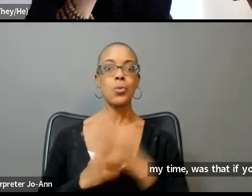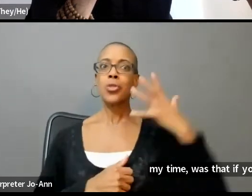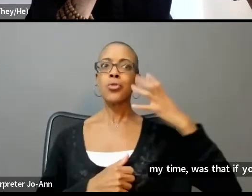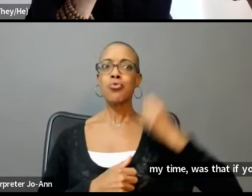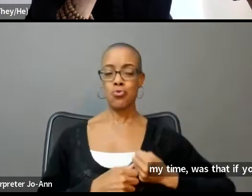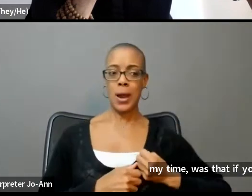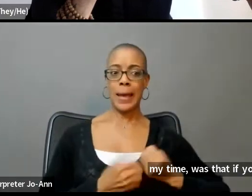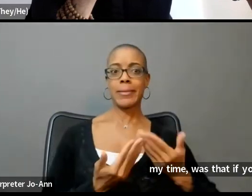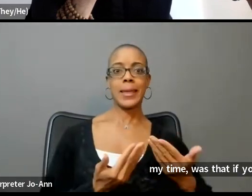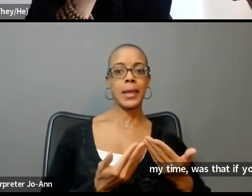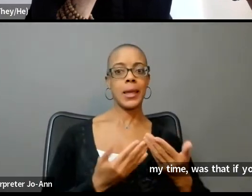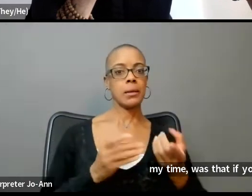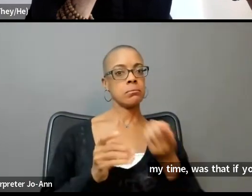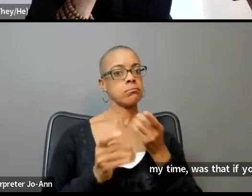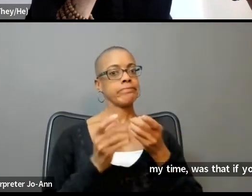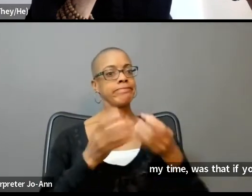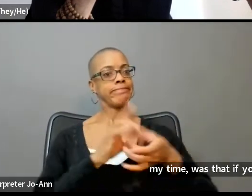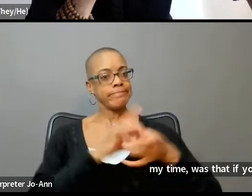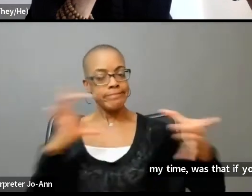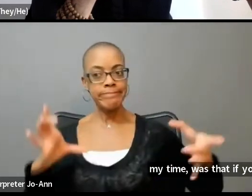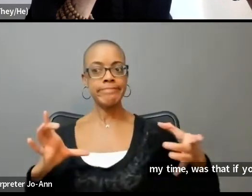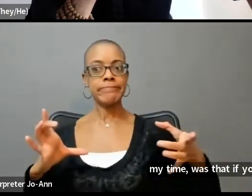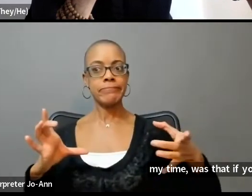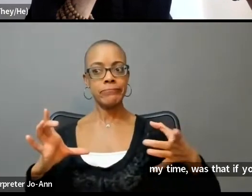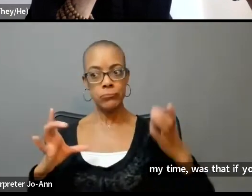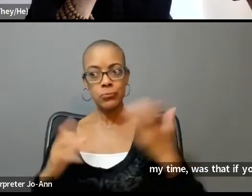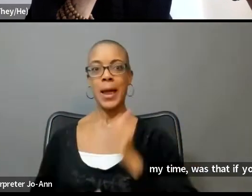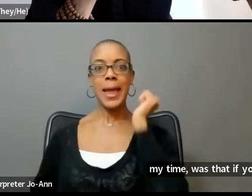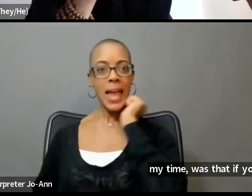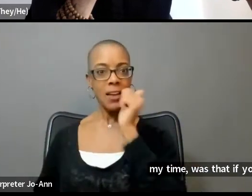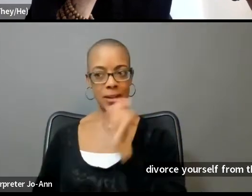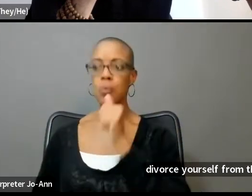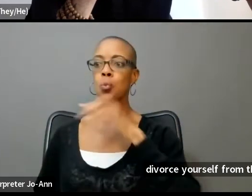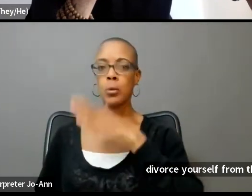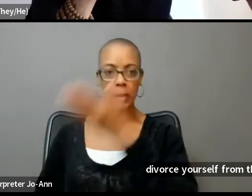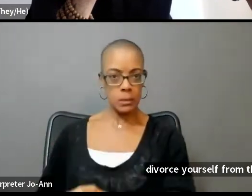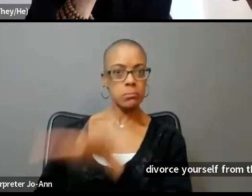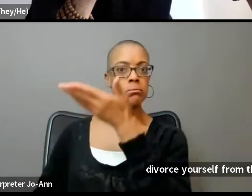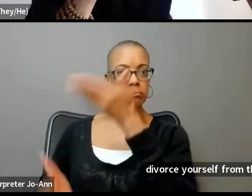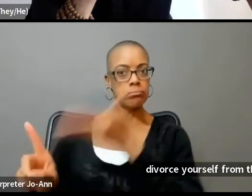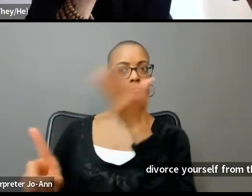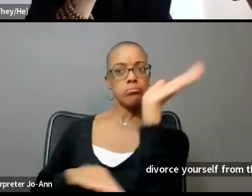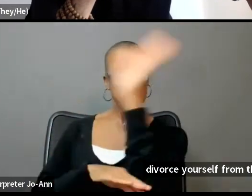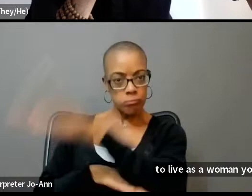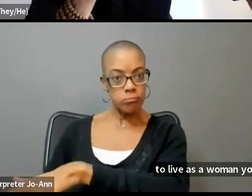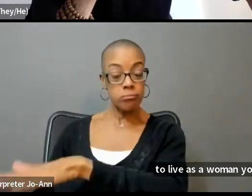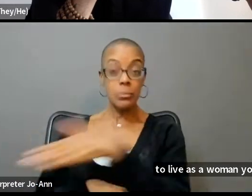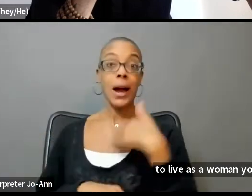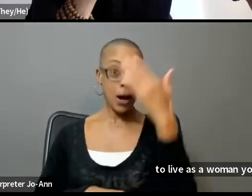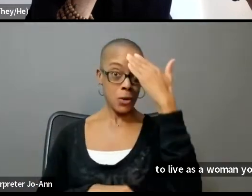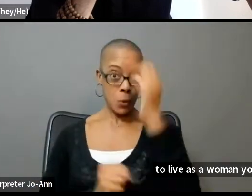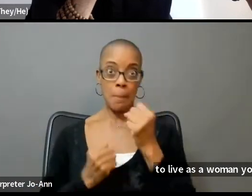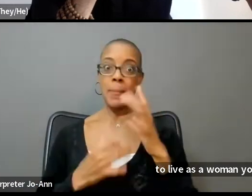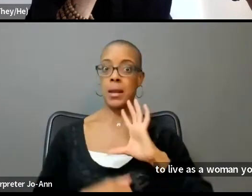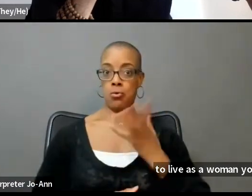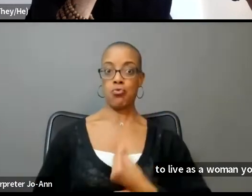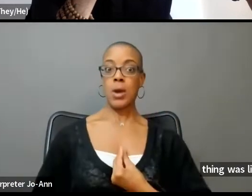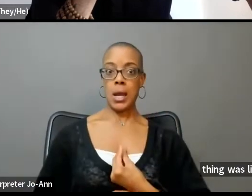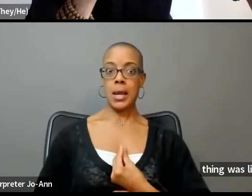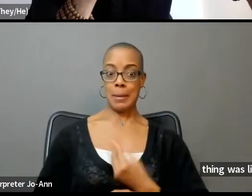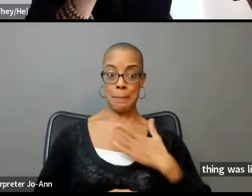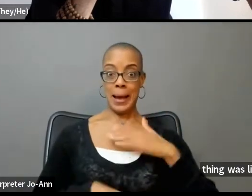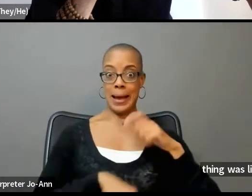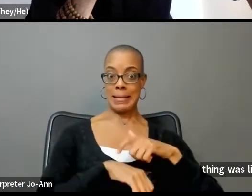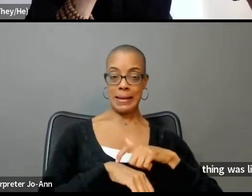thing and you went on to live as a woman. You went, and that was the thing, was like, I know a lot of transsexuals from my time period who were